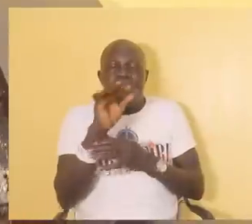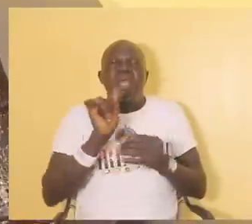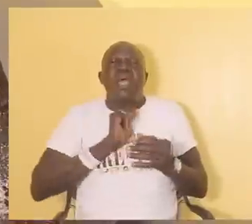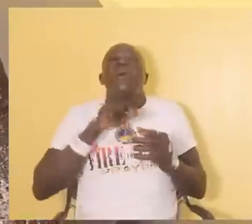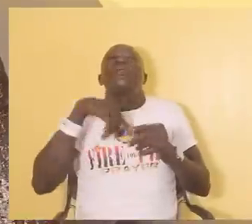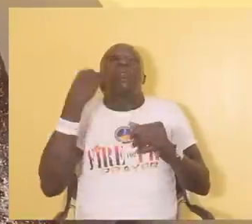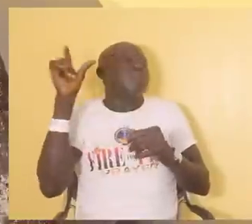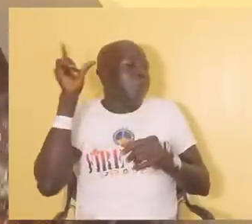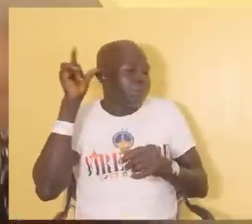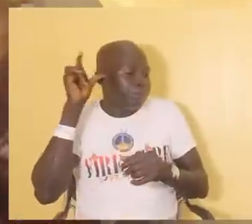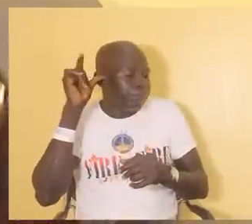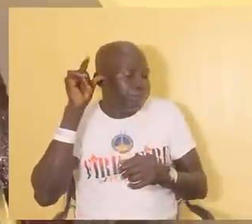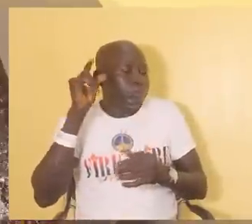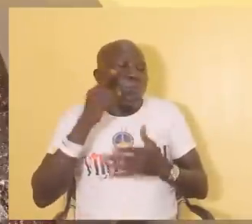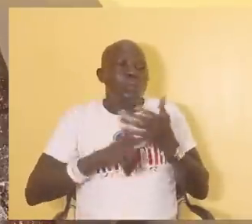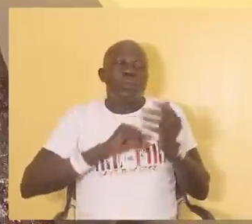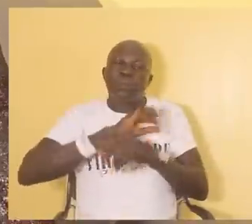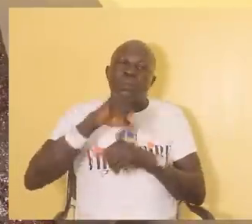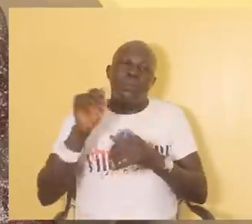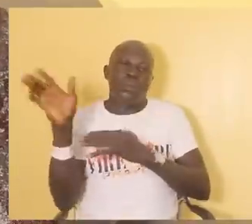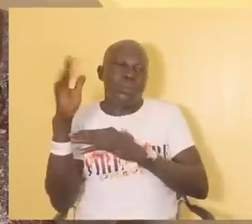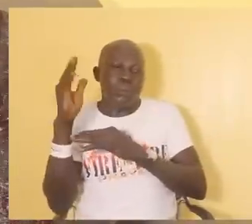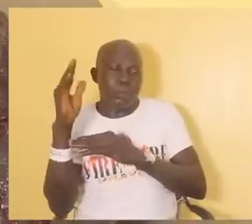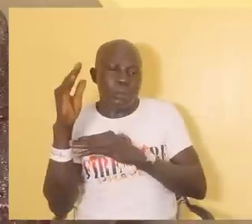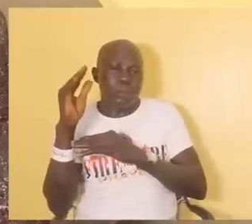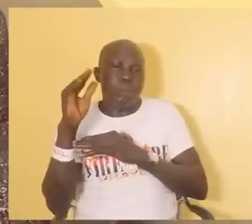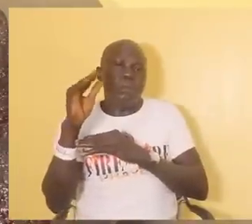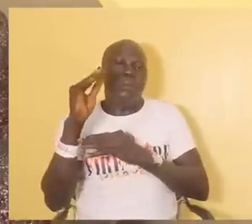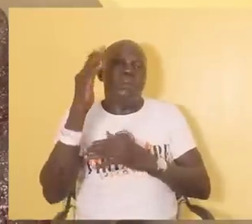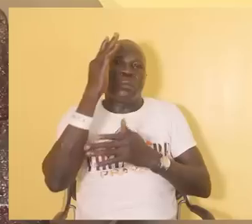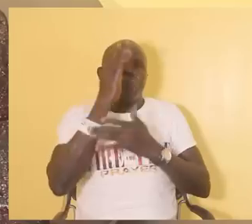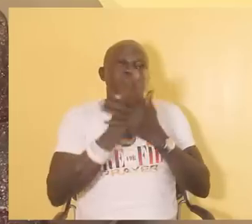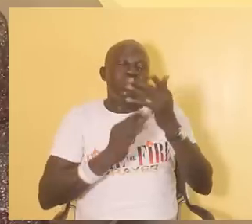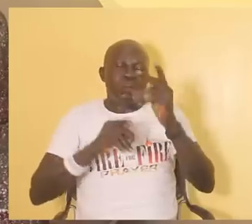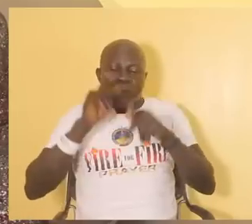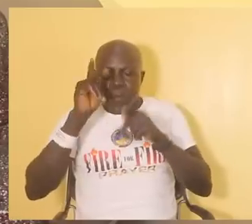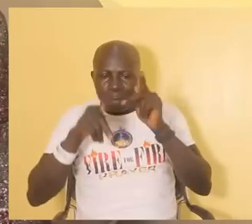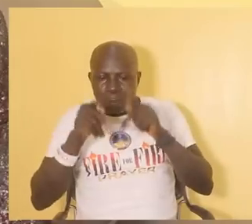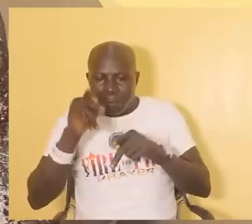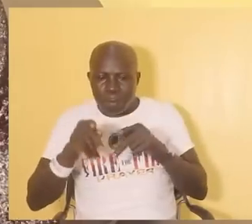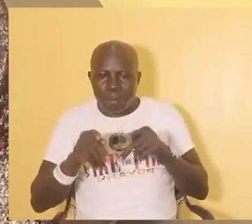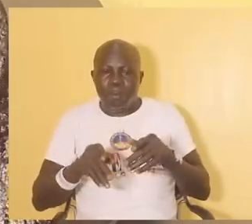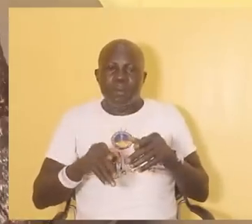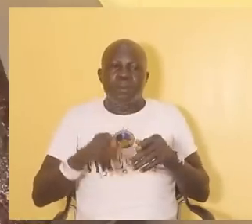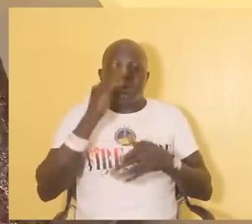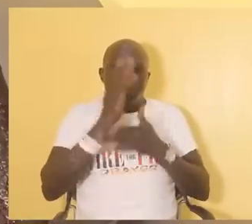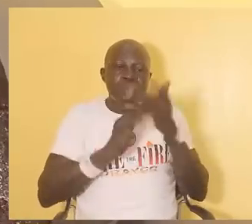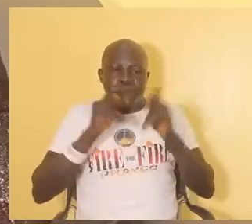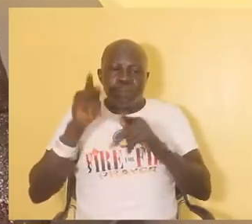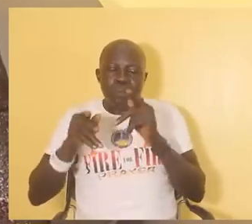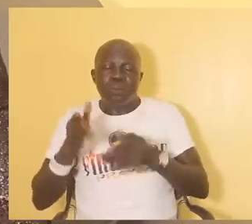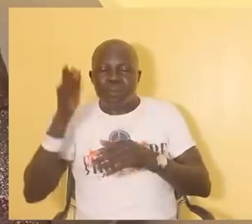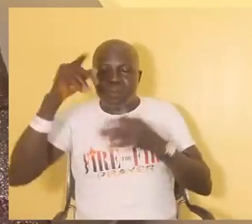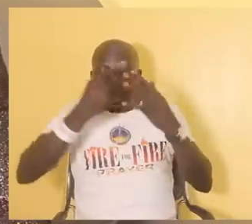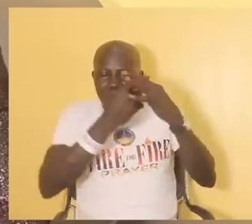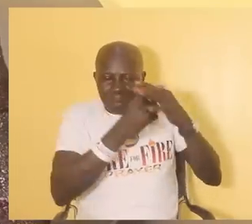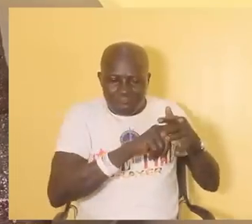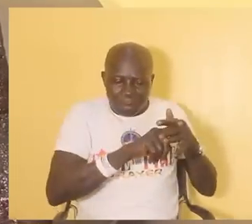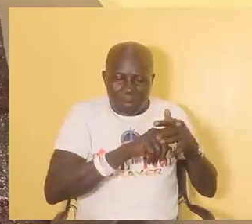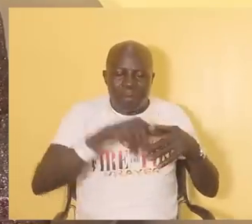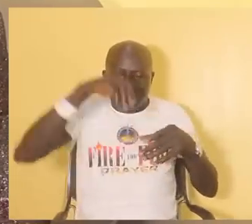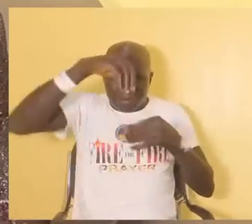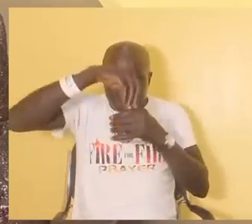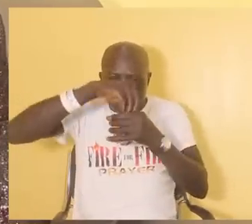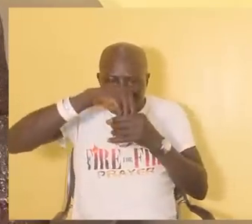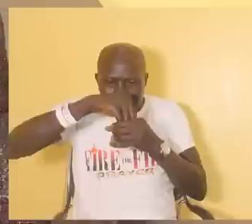ẹ gbọ́ mi sà. Lis ten to me sà. Kí ni ewé ko tuntun? What is new grass? Àwọn kan wà nígbà tá a bẹ̀rẹ̀ sí so sí nìyí. Their song when we started sowing this seed.